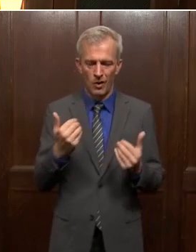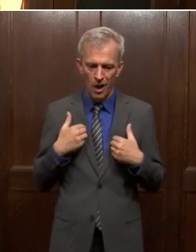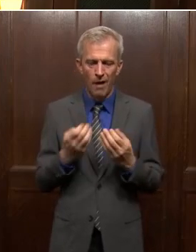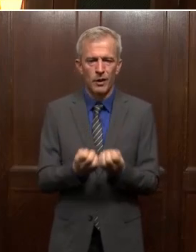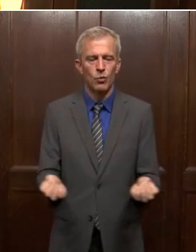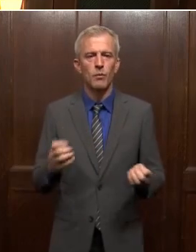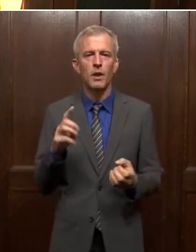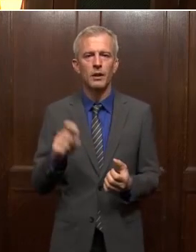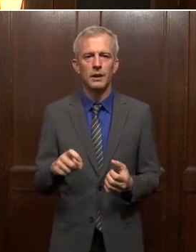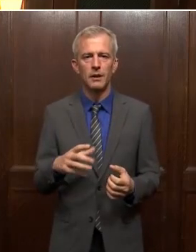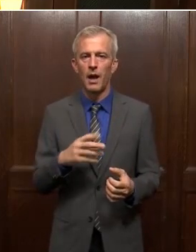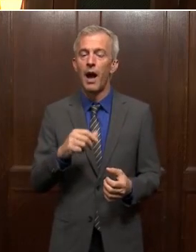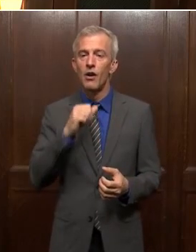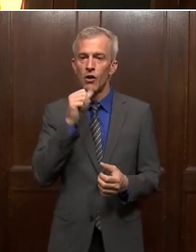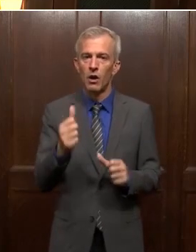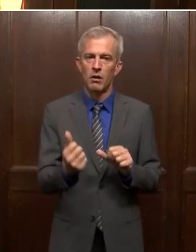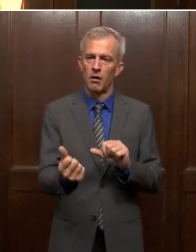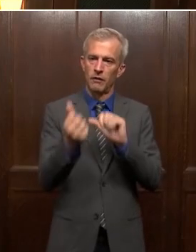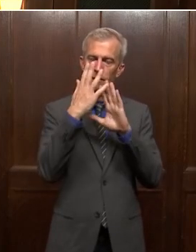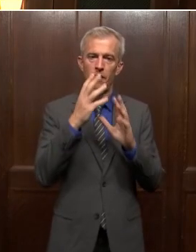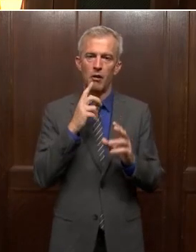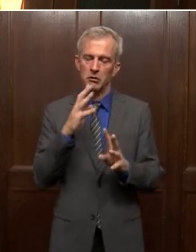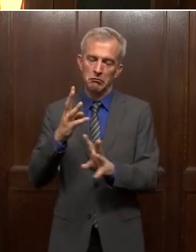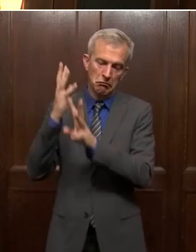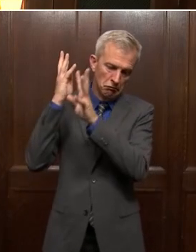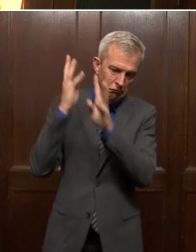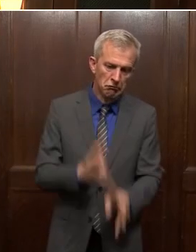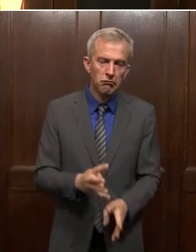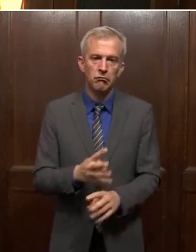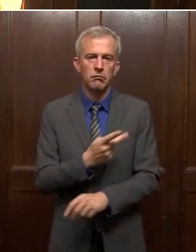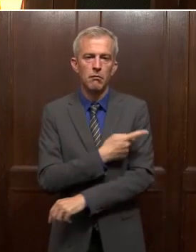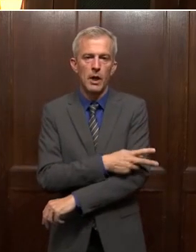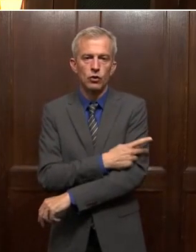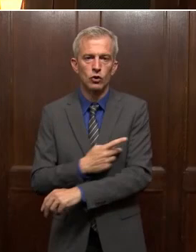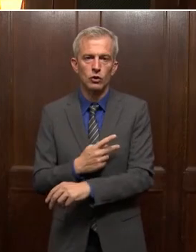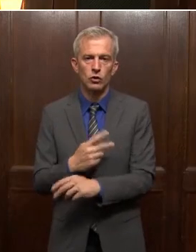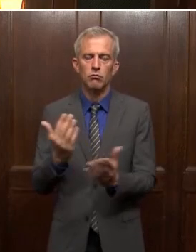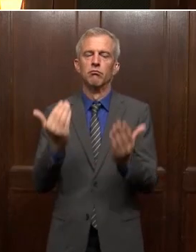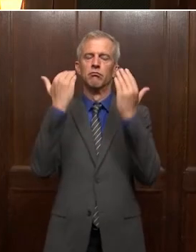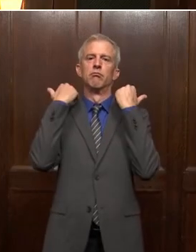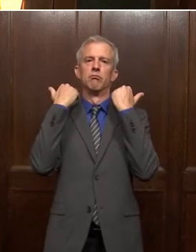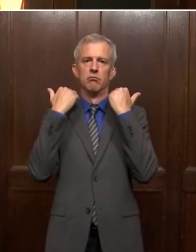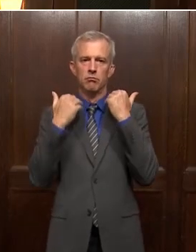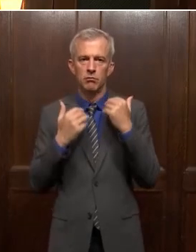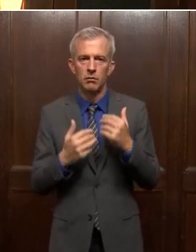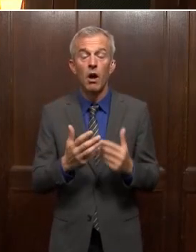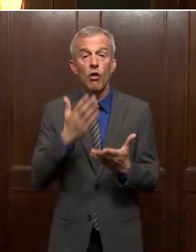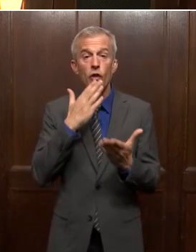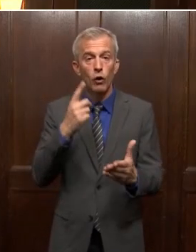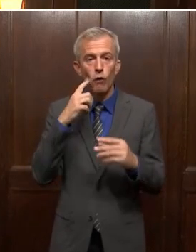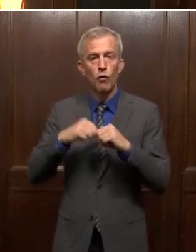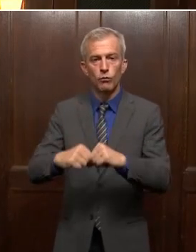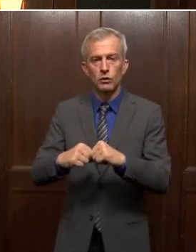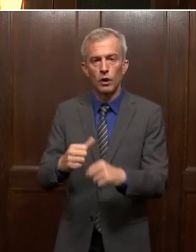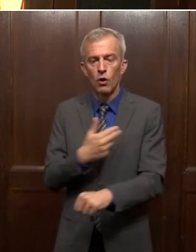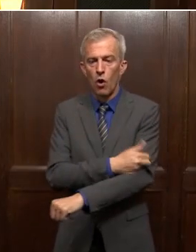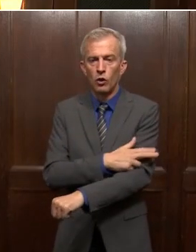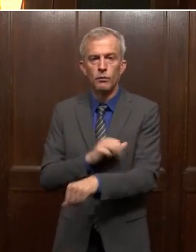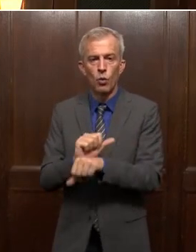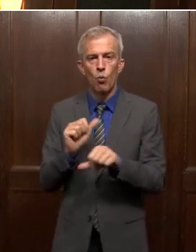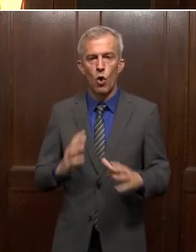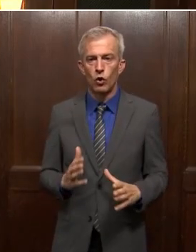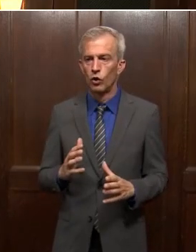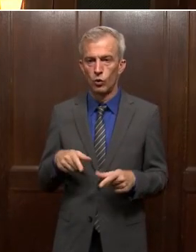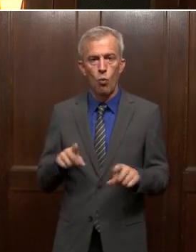need and are not met by a crushing and dangerous surge in patients. Thank you for protecting them as they protect us.